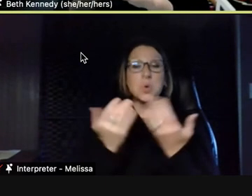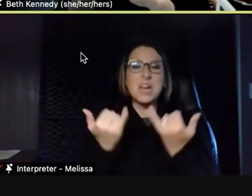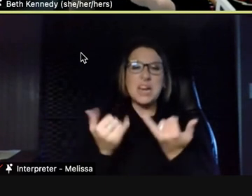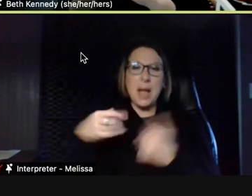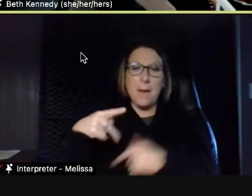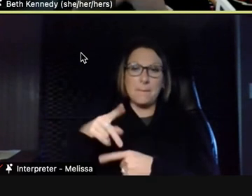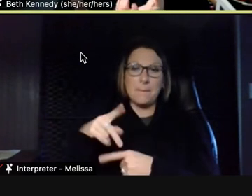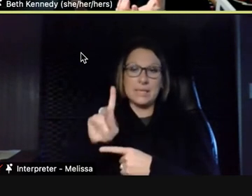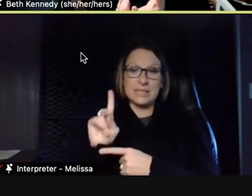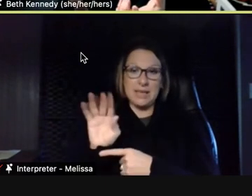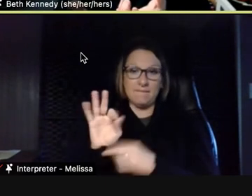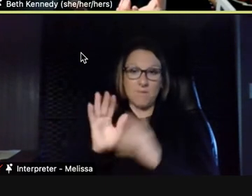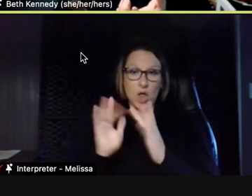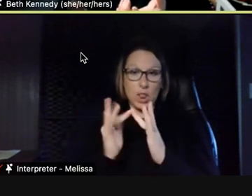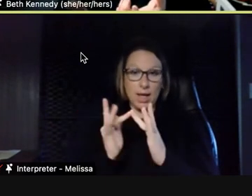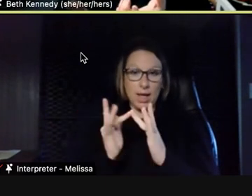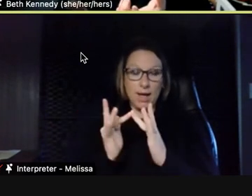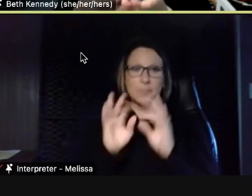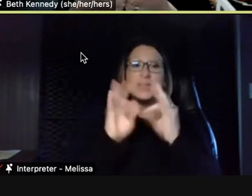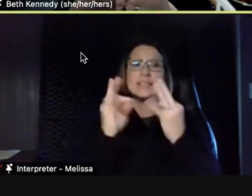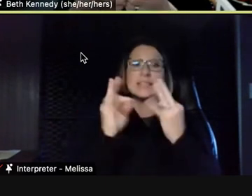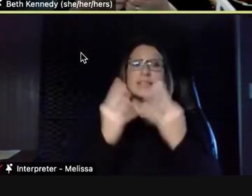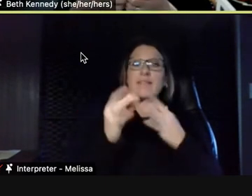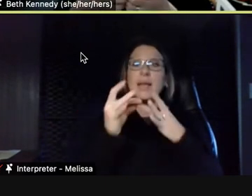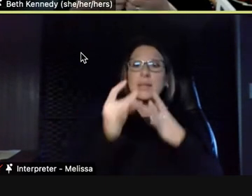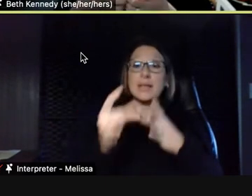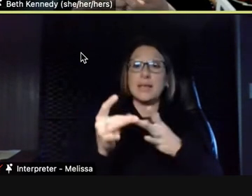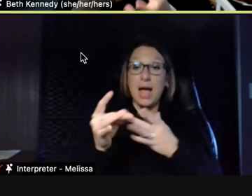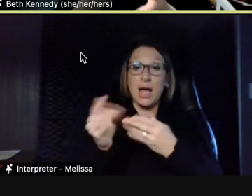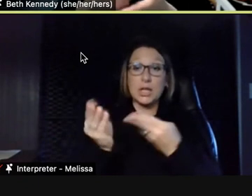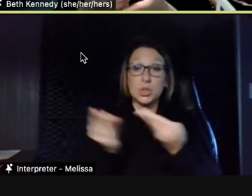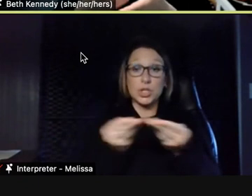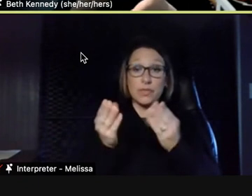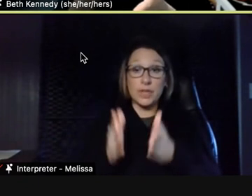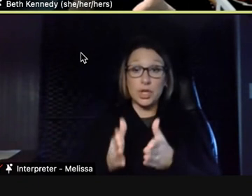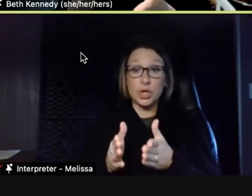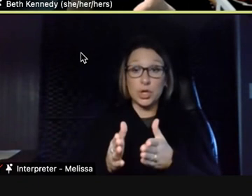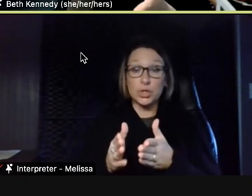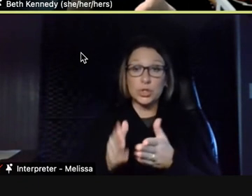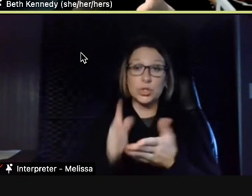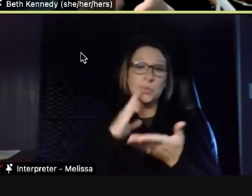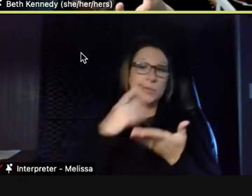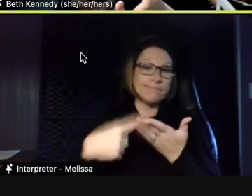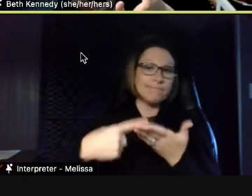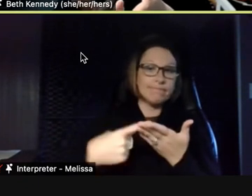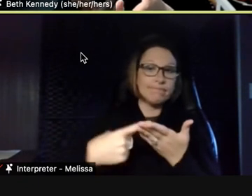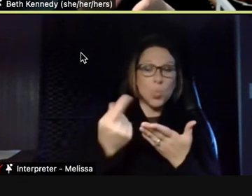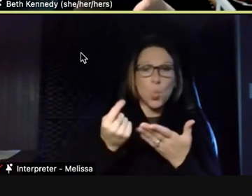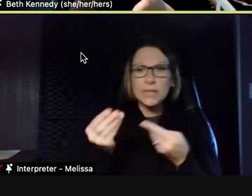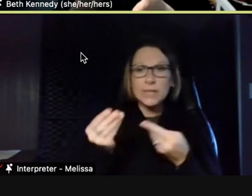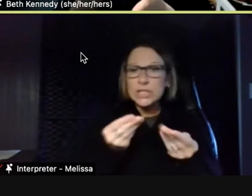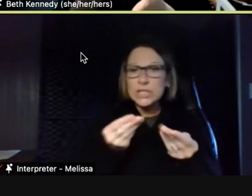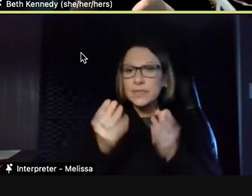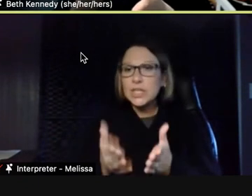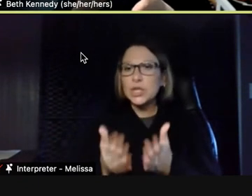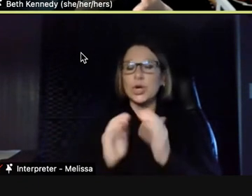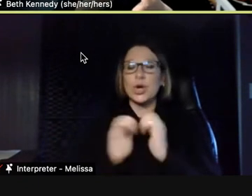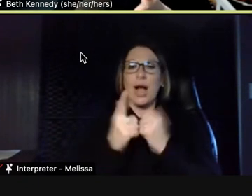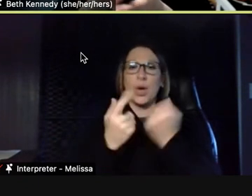online, and it's a family guide to interveners. And it talks about what is an intervener, how do you advocate for